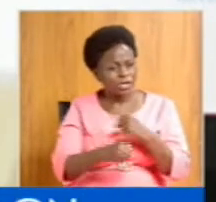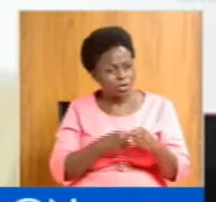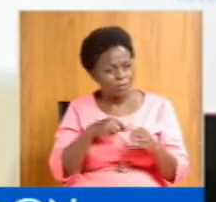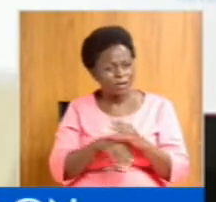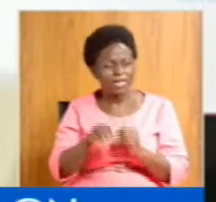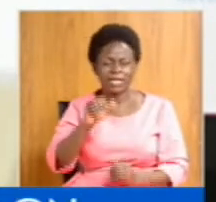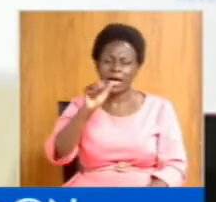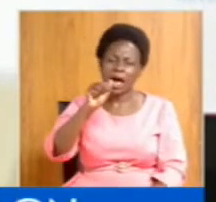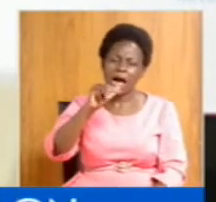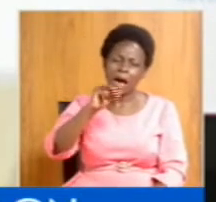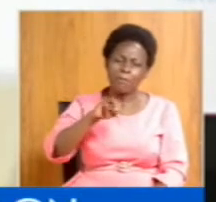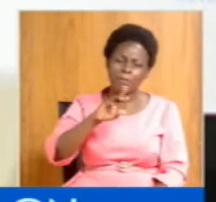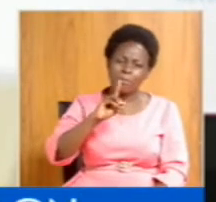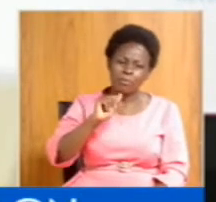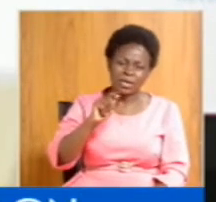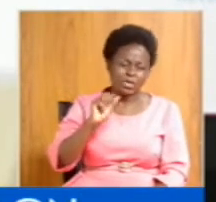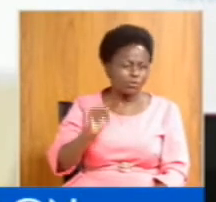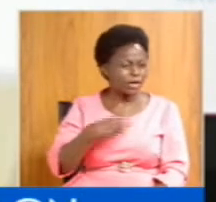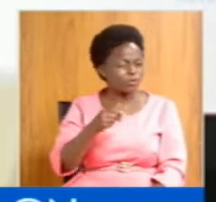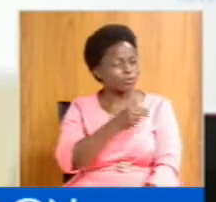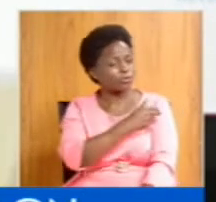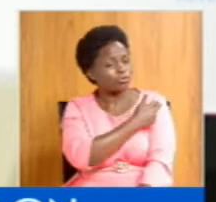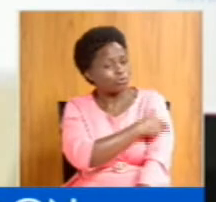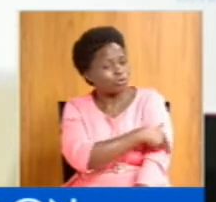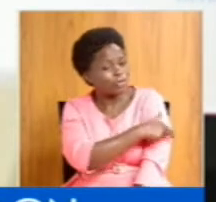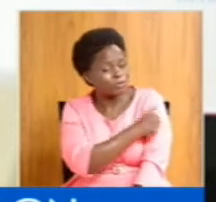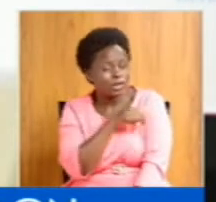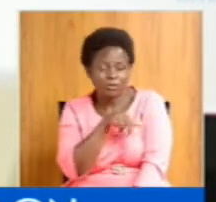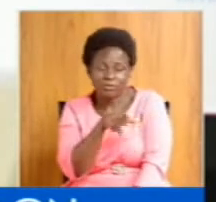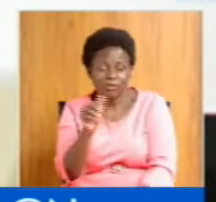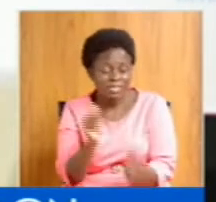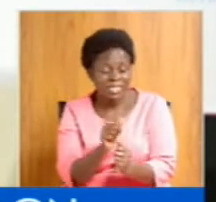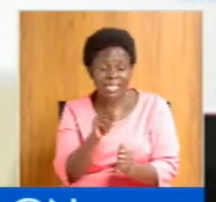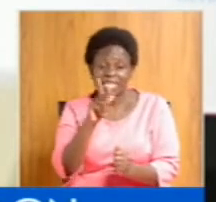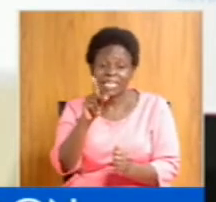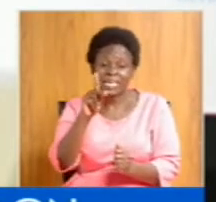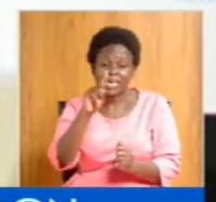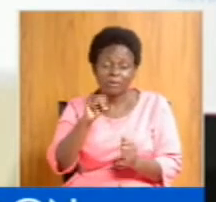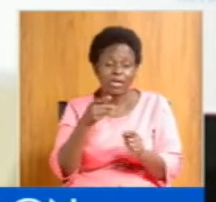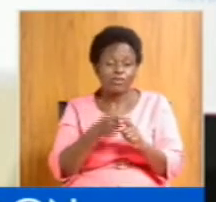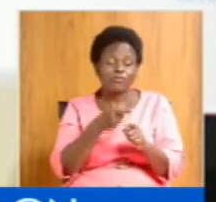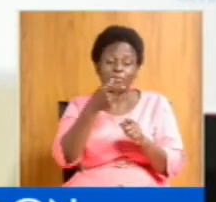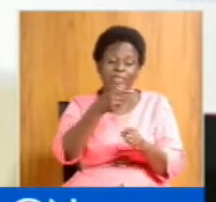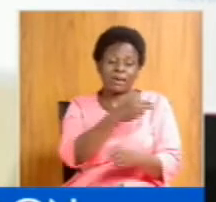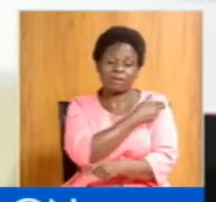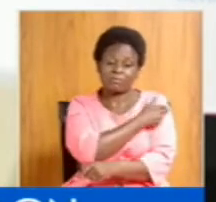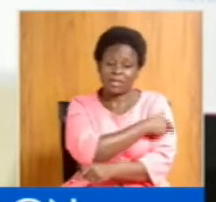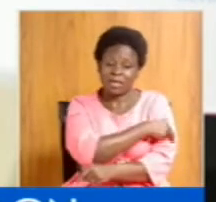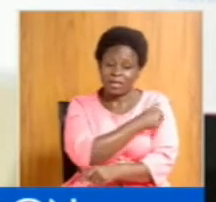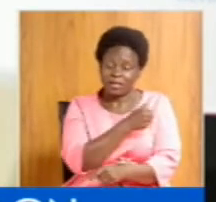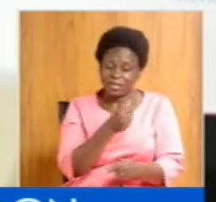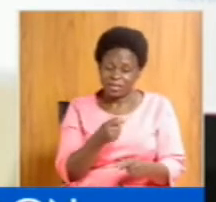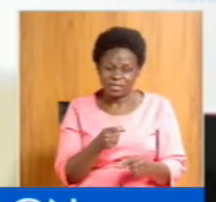Amodat who is unable to walk to a health center that's 10 kilometers away from their facility that would rethink the way we